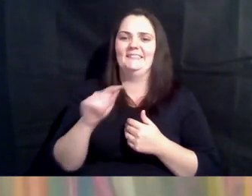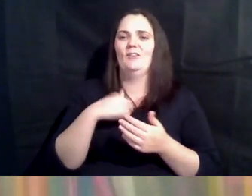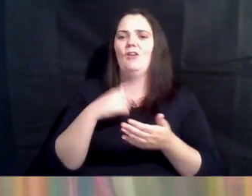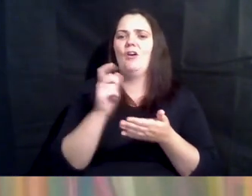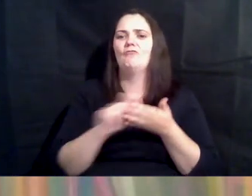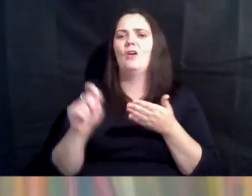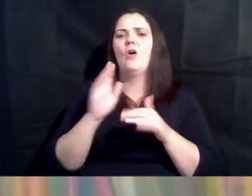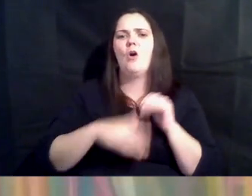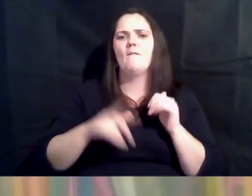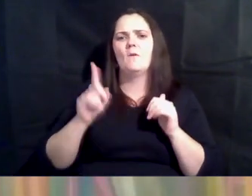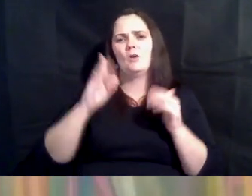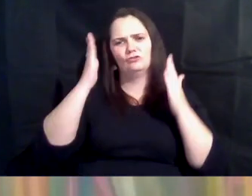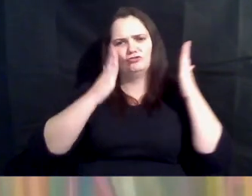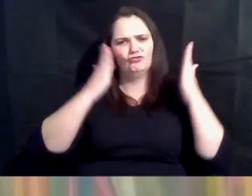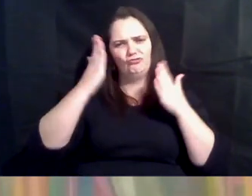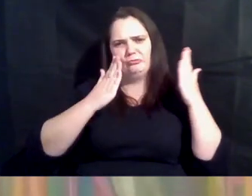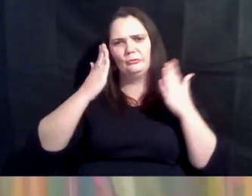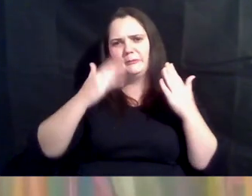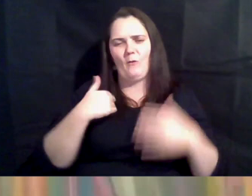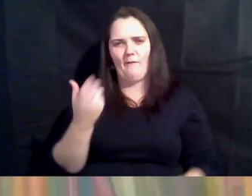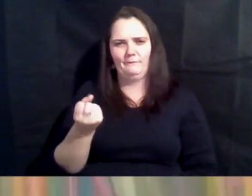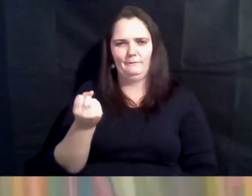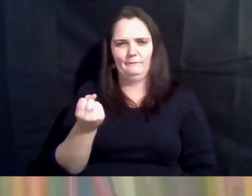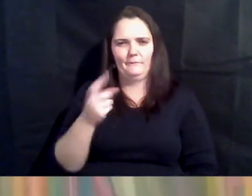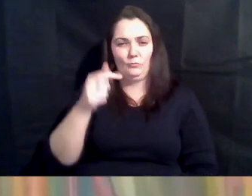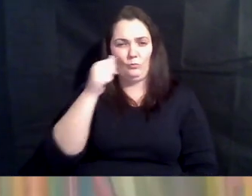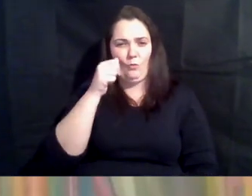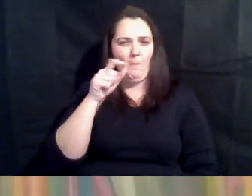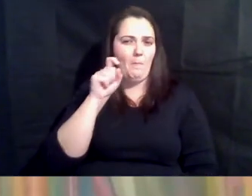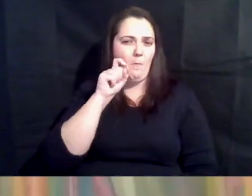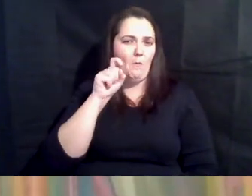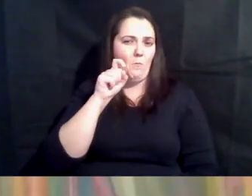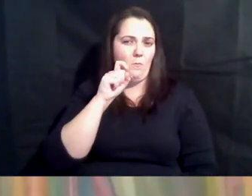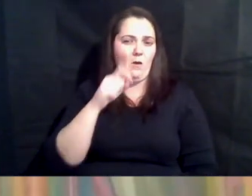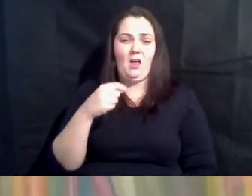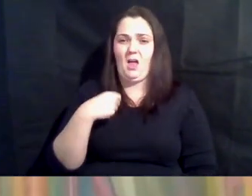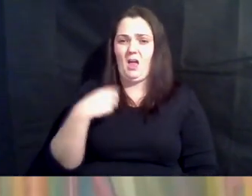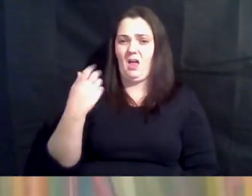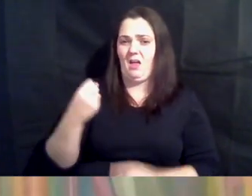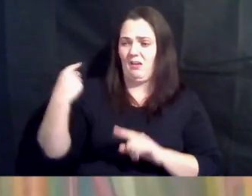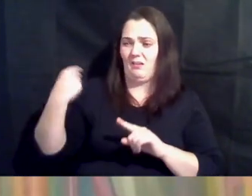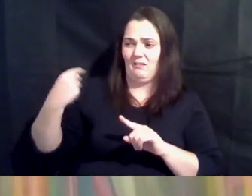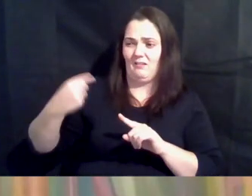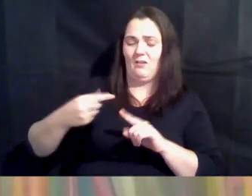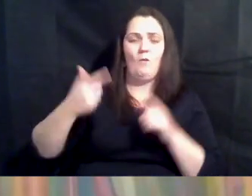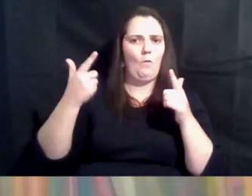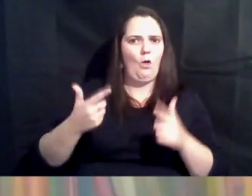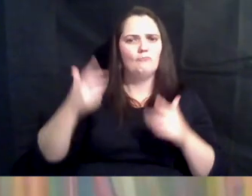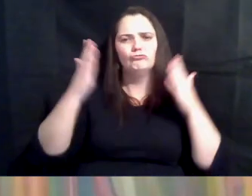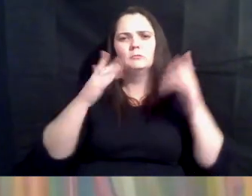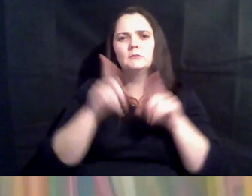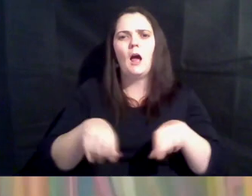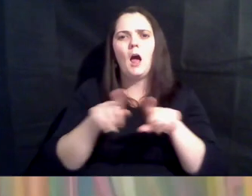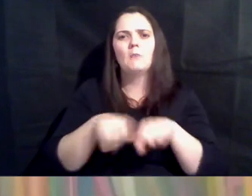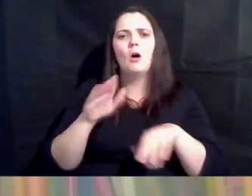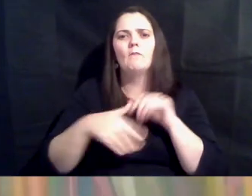I had the night before. Very strange, I've always had a recurring dream about pools. So I wrote about that. And then